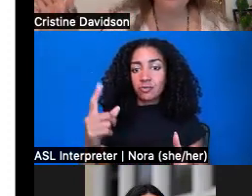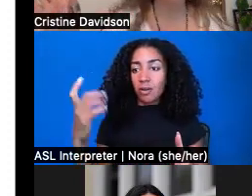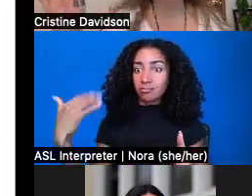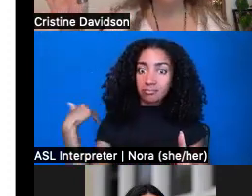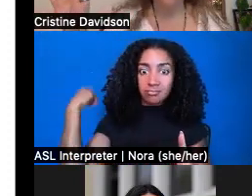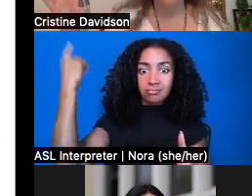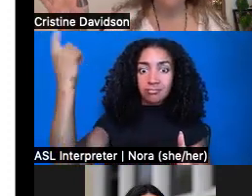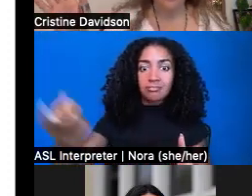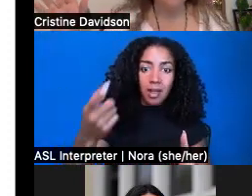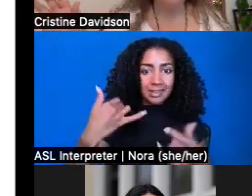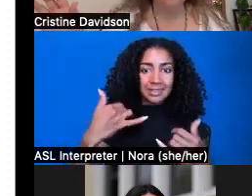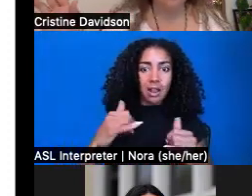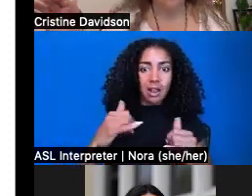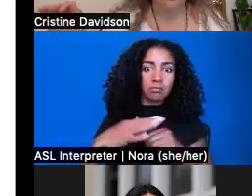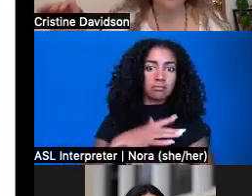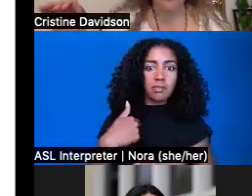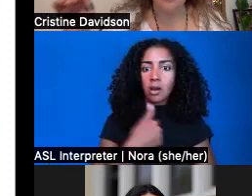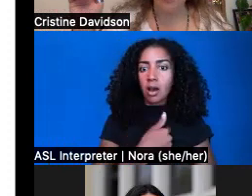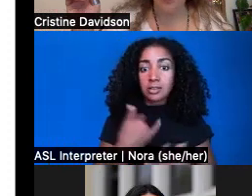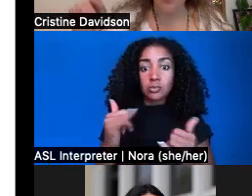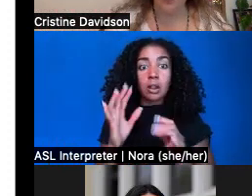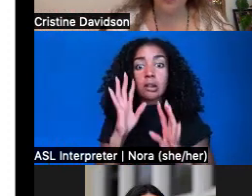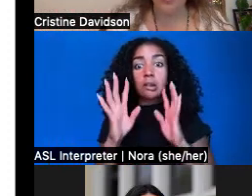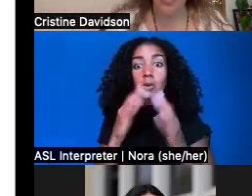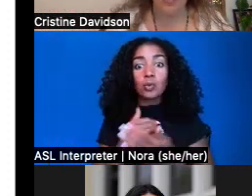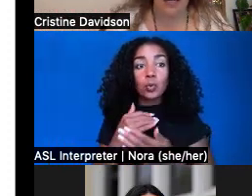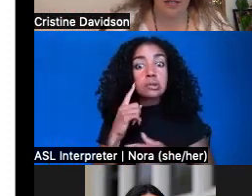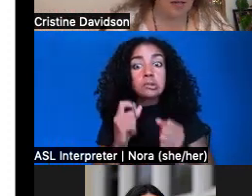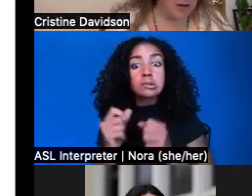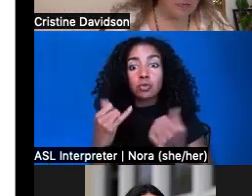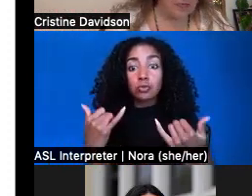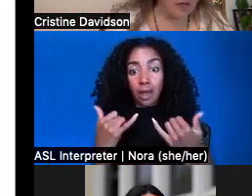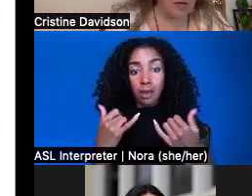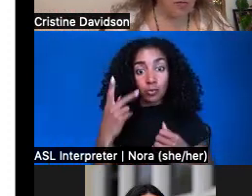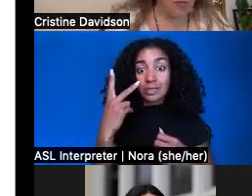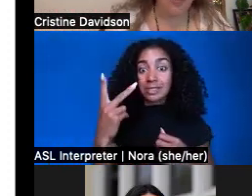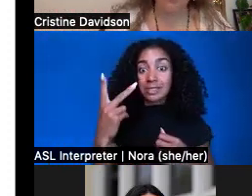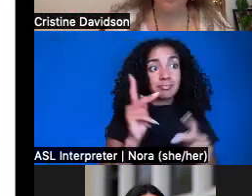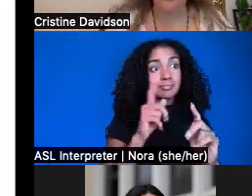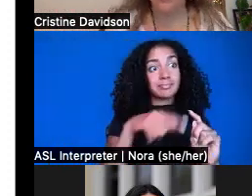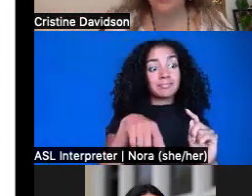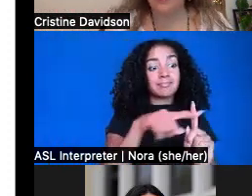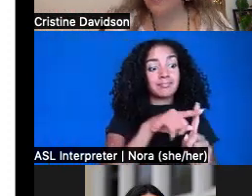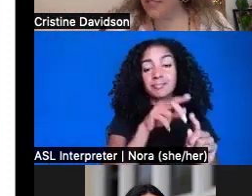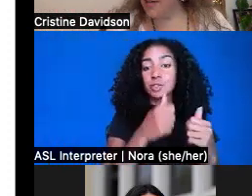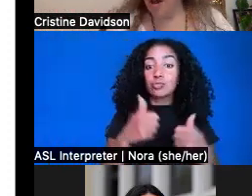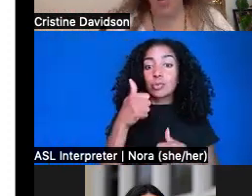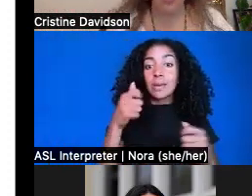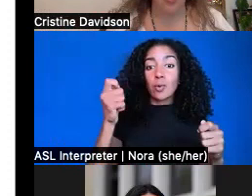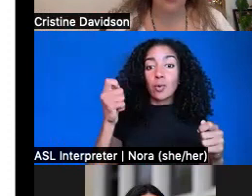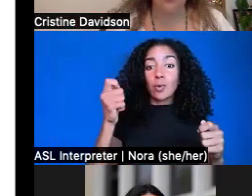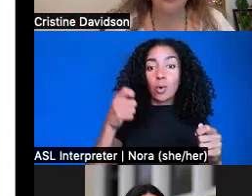new ones today. They're sitting at the Supreme Court and in House of